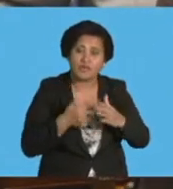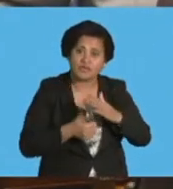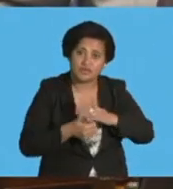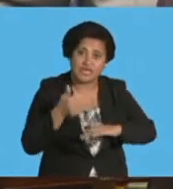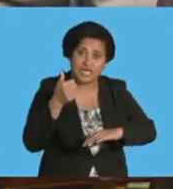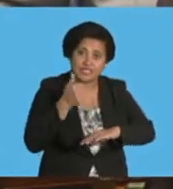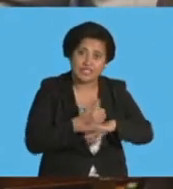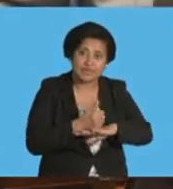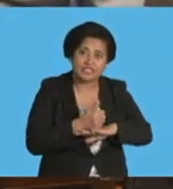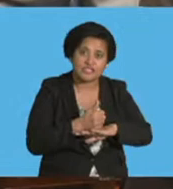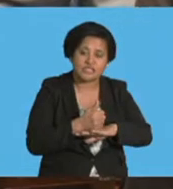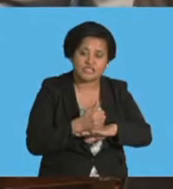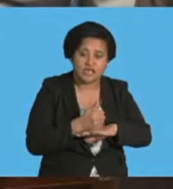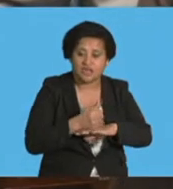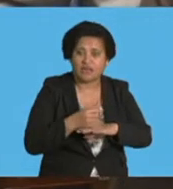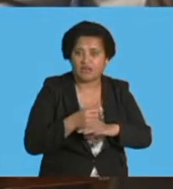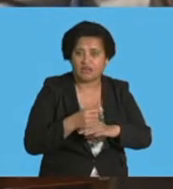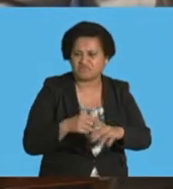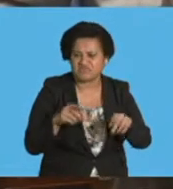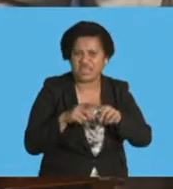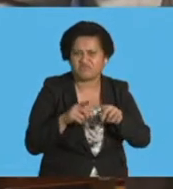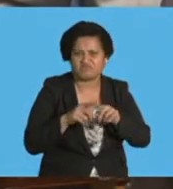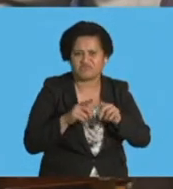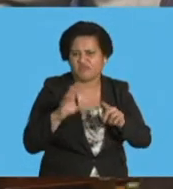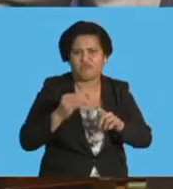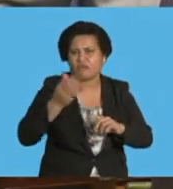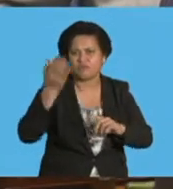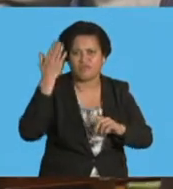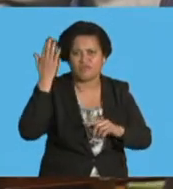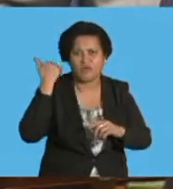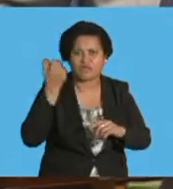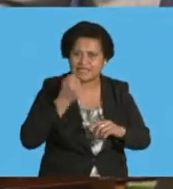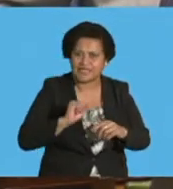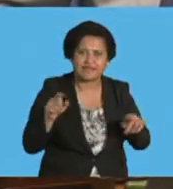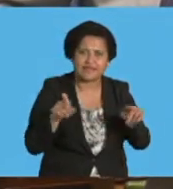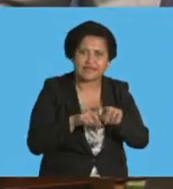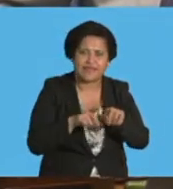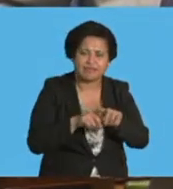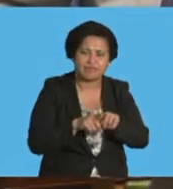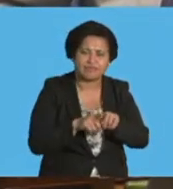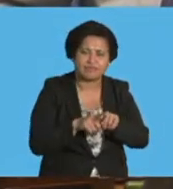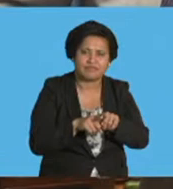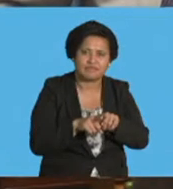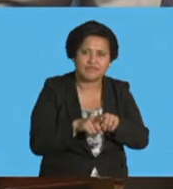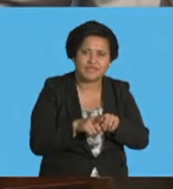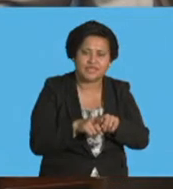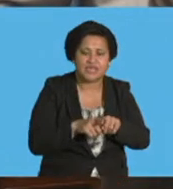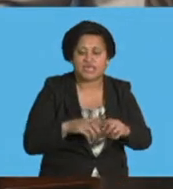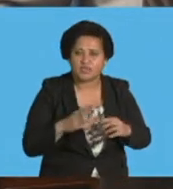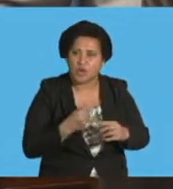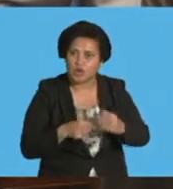abroad, of course, the host state has to agree.